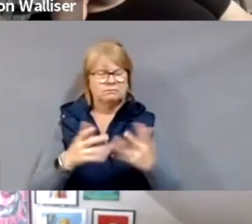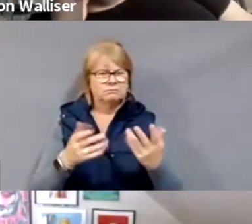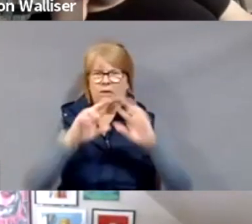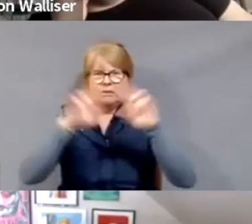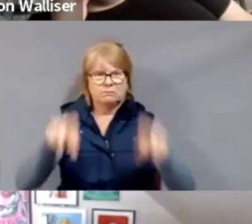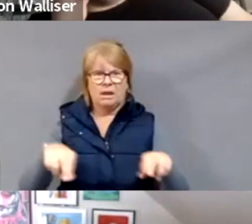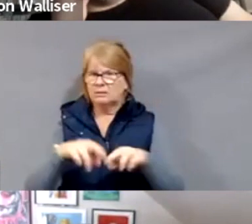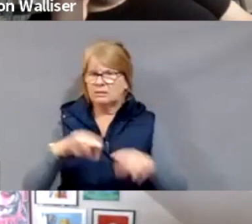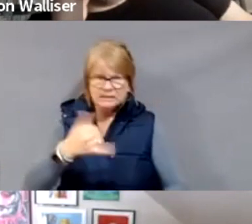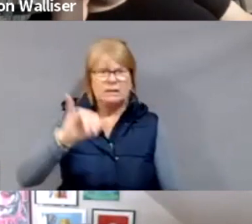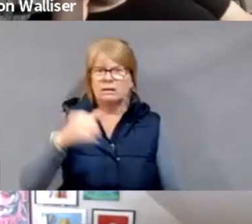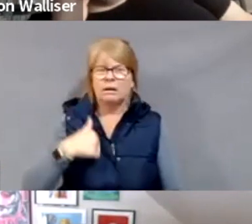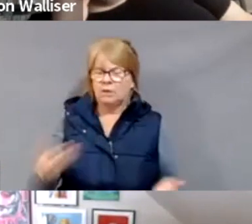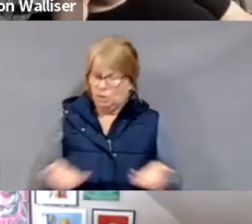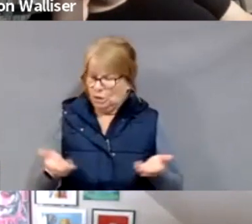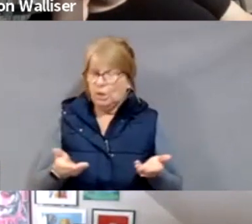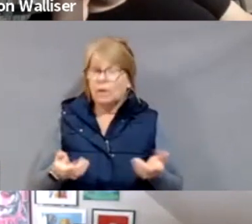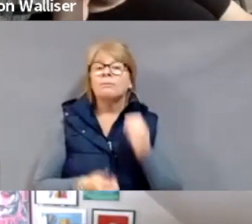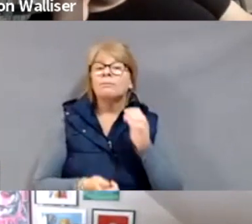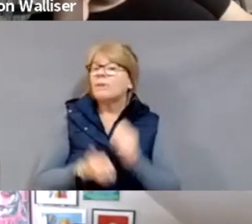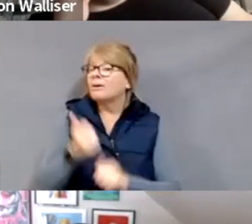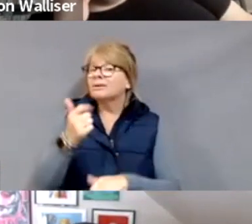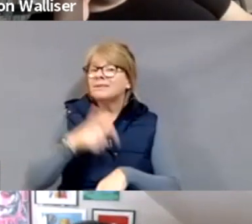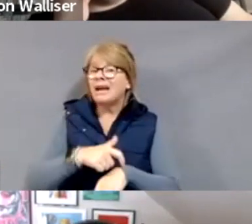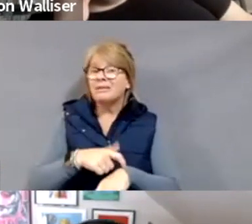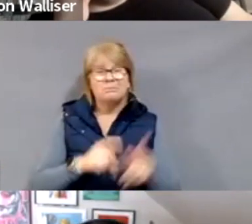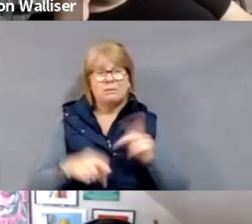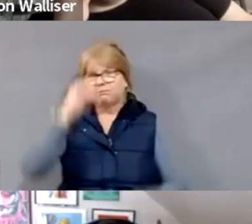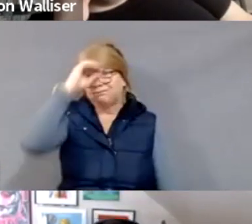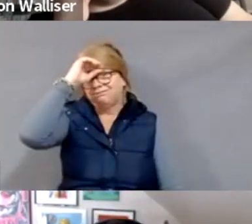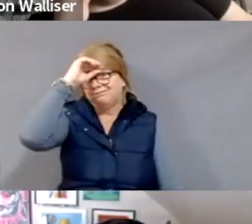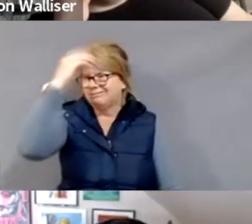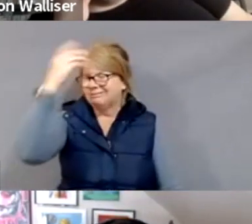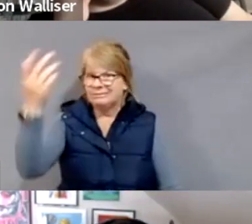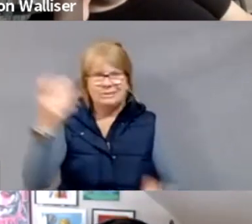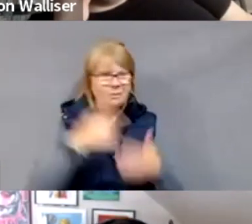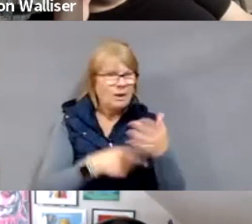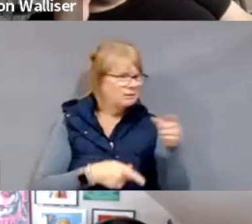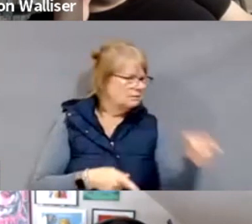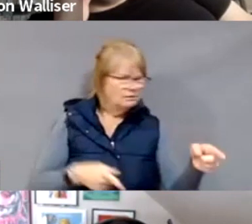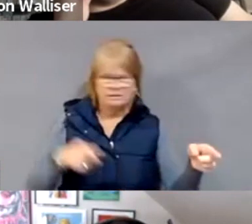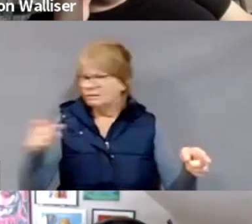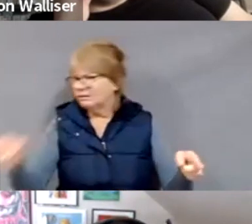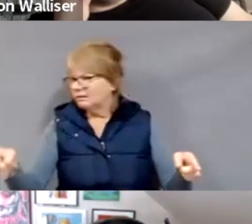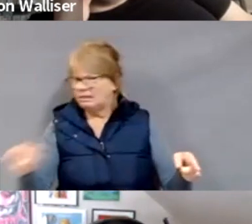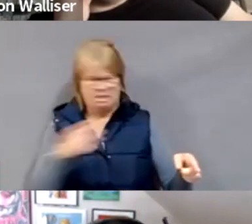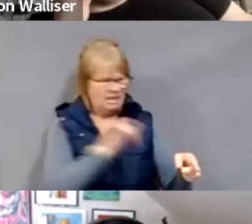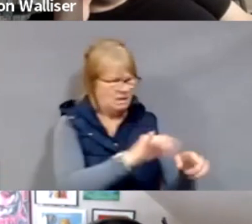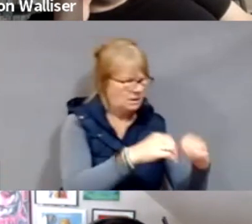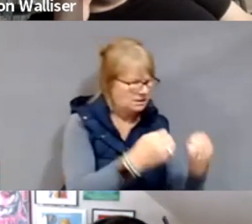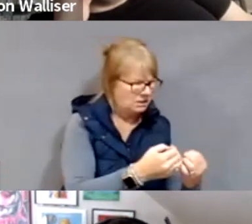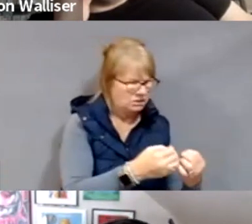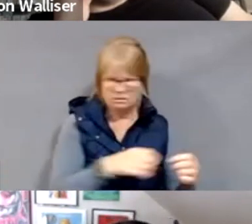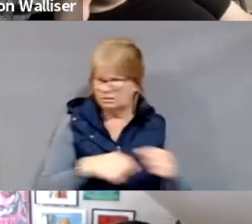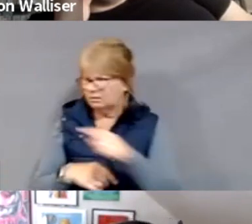later. The reality is most of the time, nobody knows what's what, right? They're like, I haven't heard of that organization. It doesn't